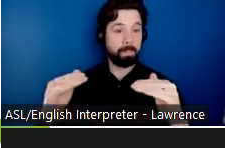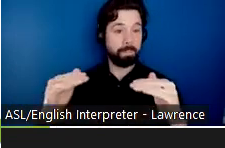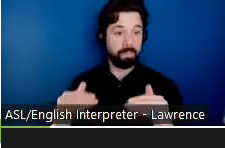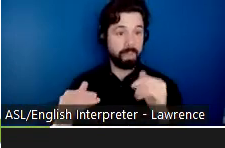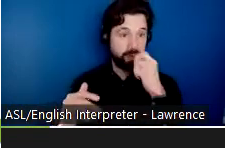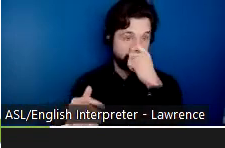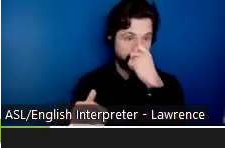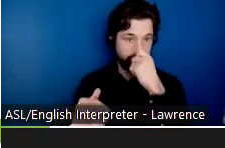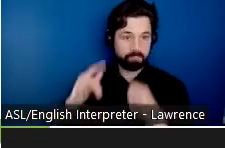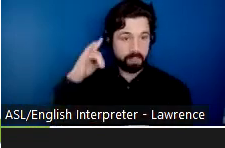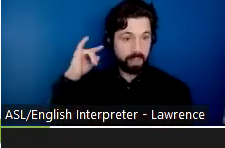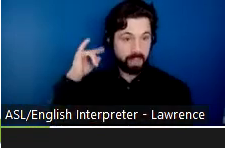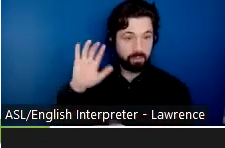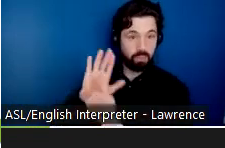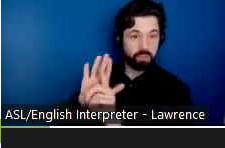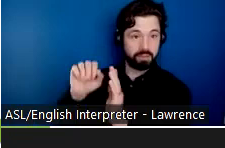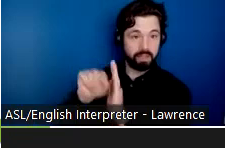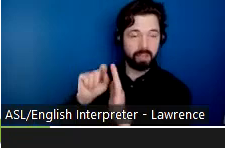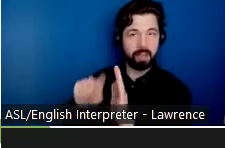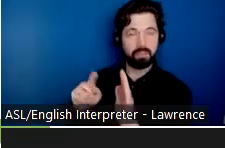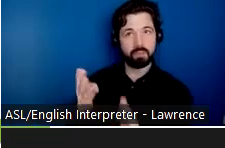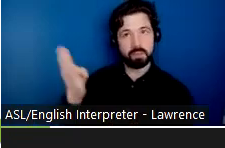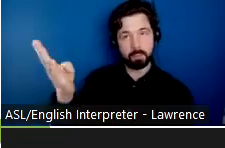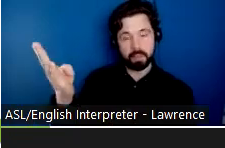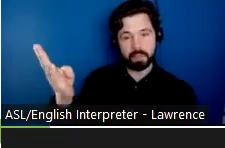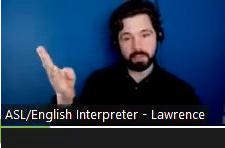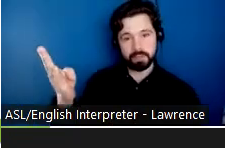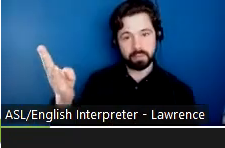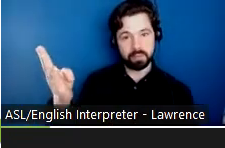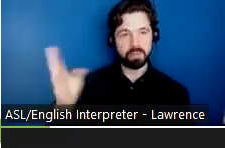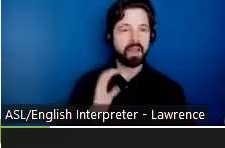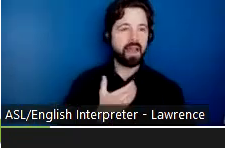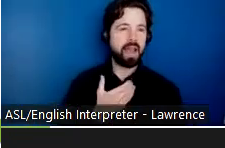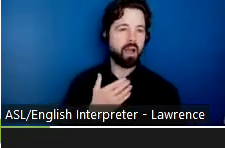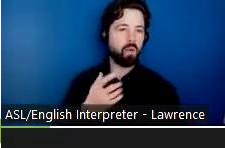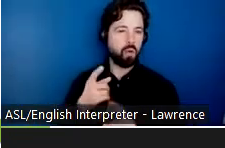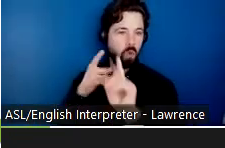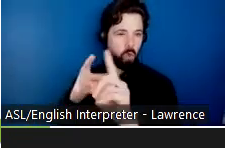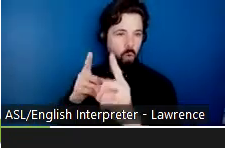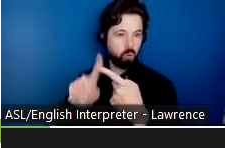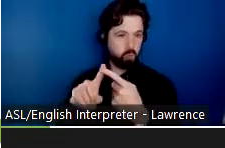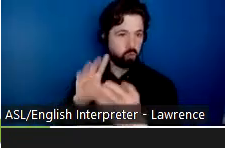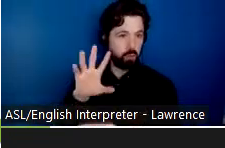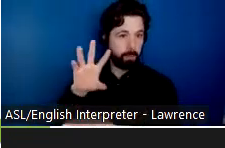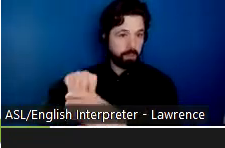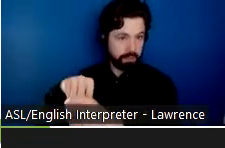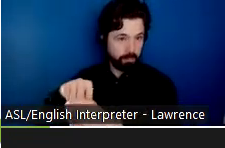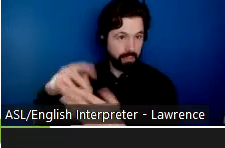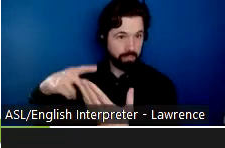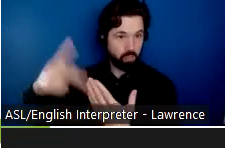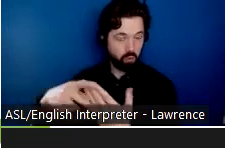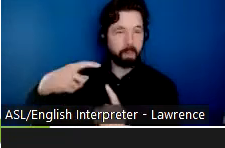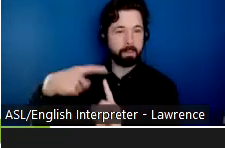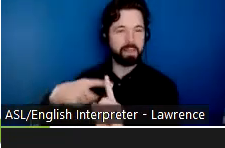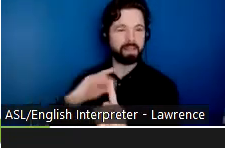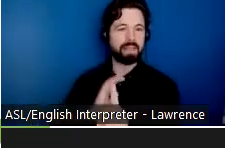which was to submit our, we submitted our intent to participate, and then we needed to submit our plan of